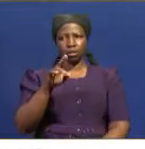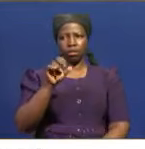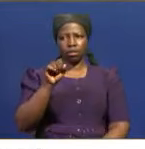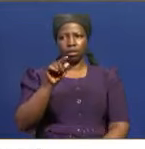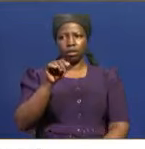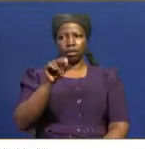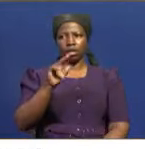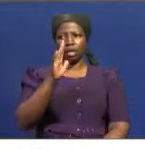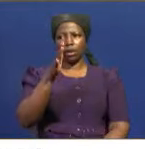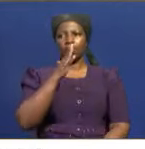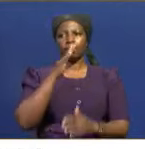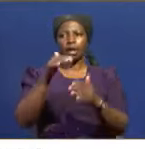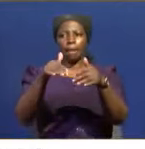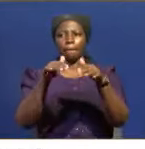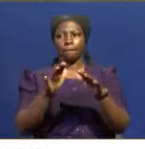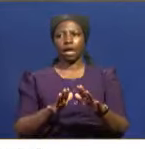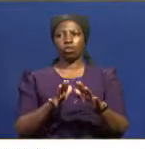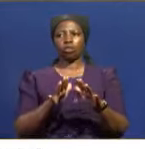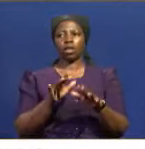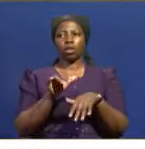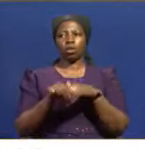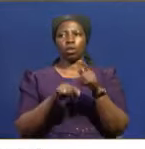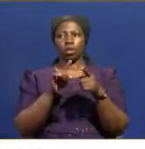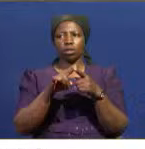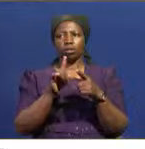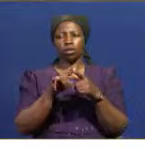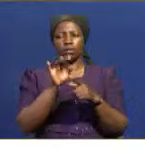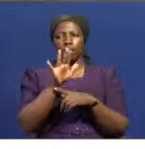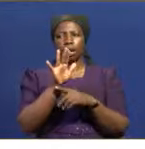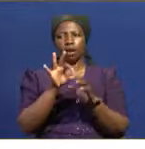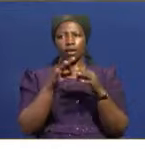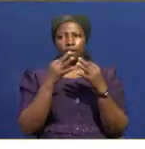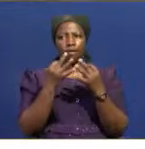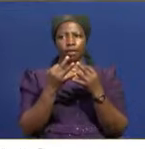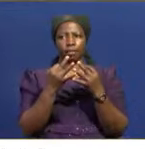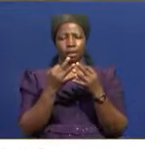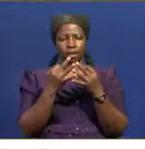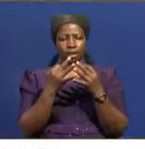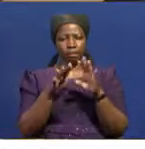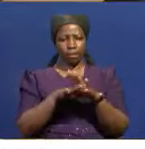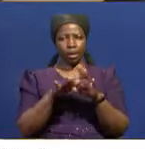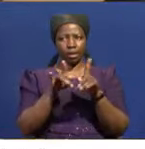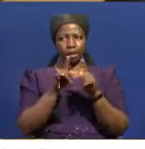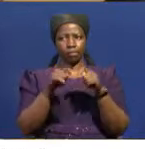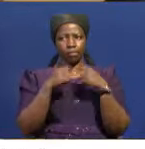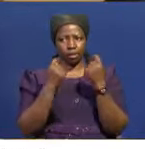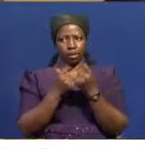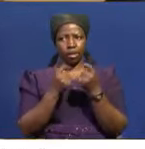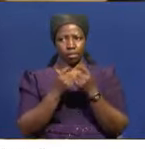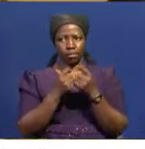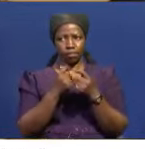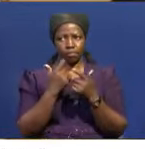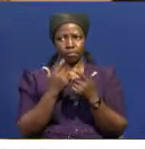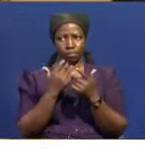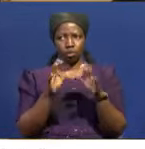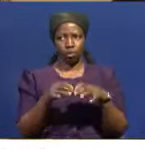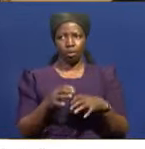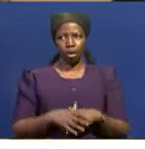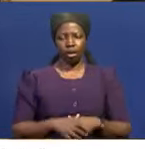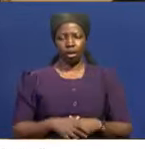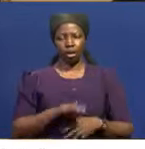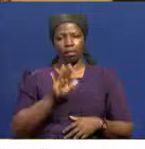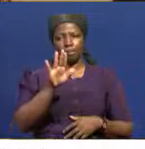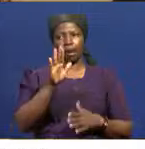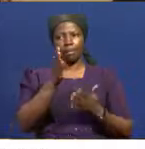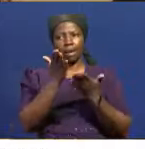November, according to his former teammate and family representative, Tobias Ocholla. According to Ocholla, a requiem mass will